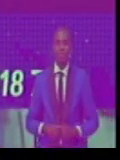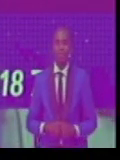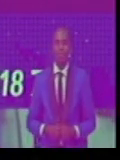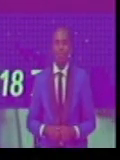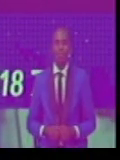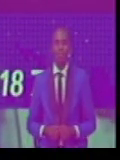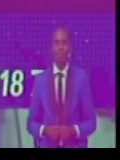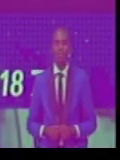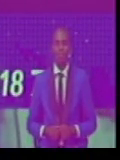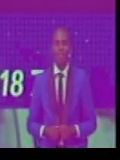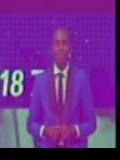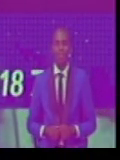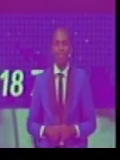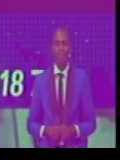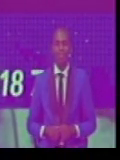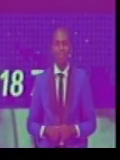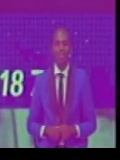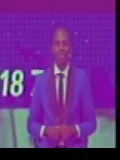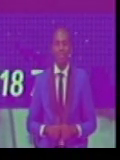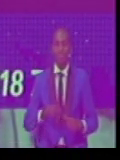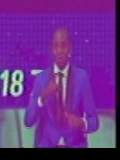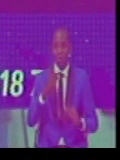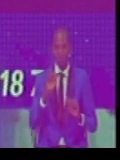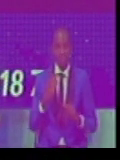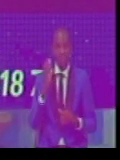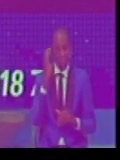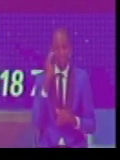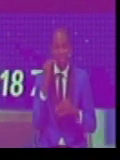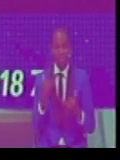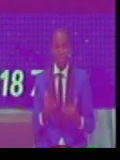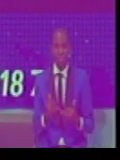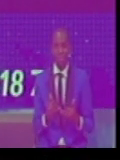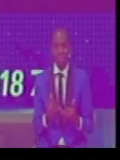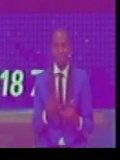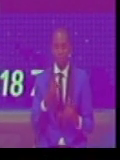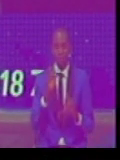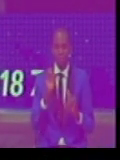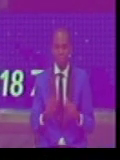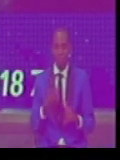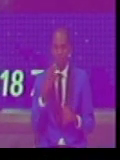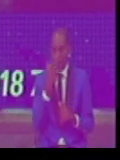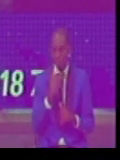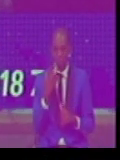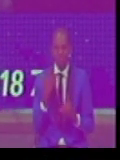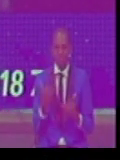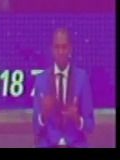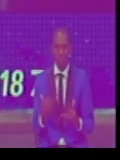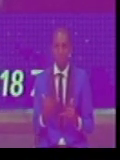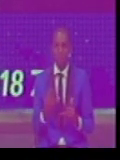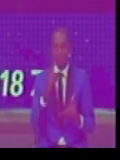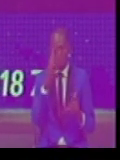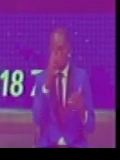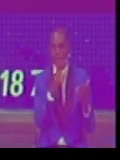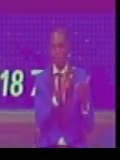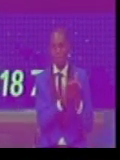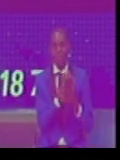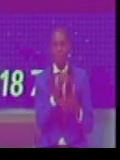now. Speak to those who are deaf and dumb. They will hear you. They will speak. They will hear. They will